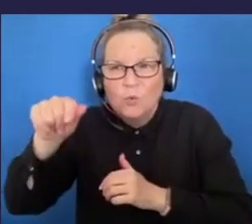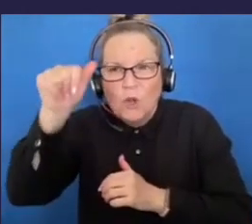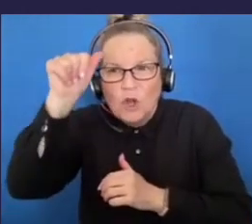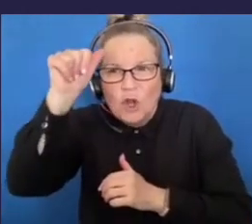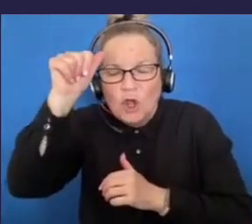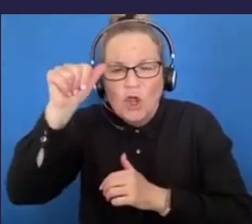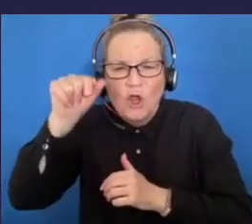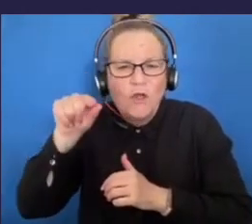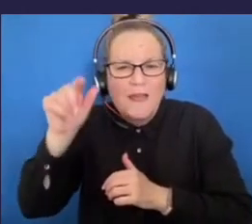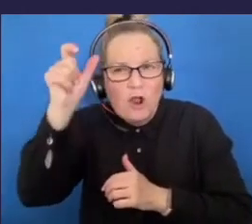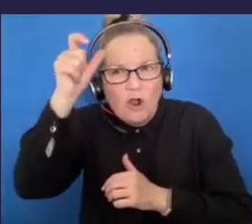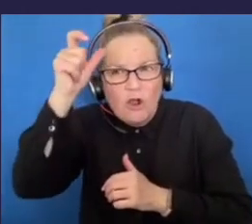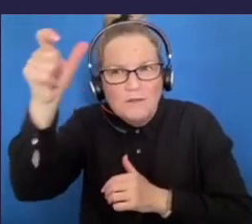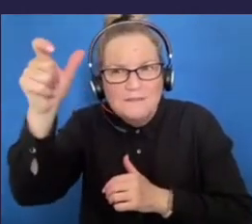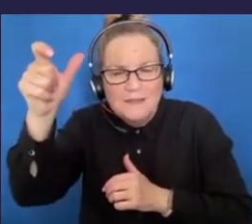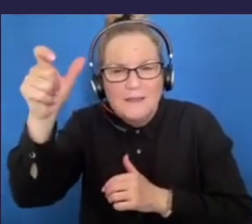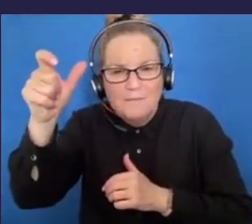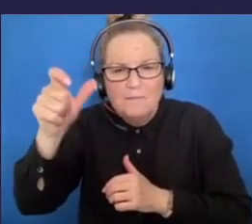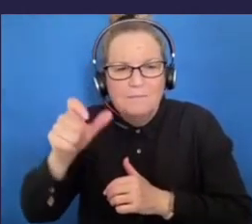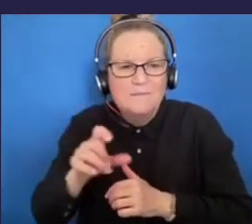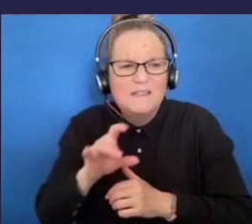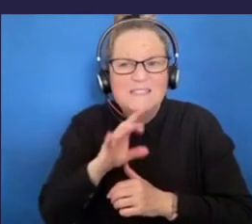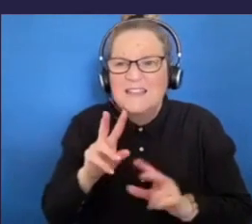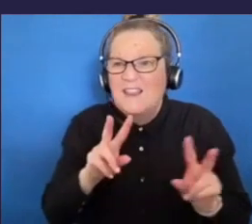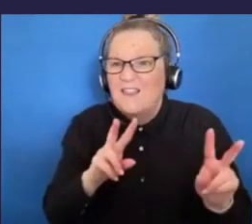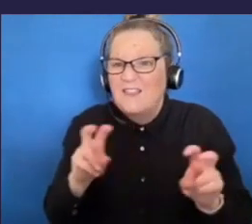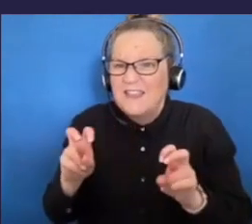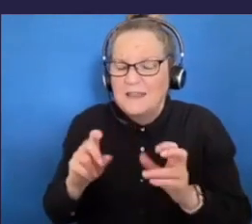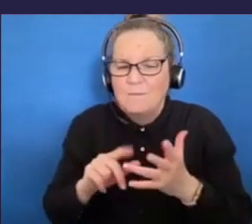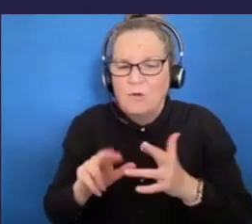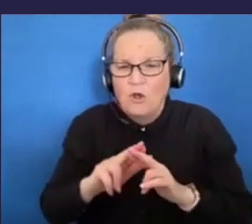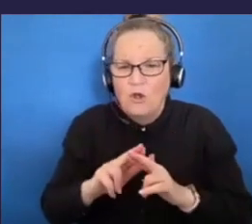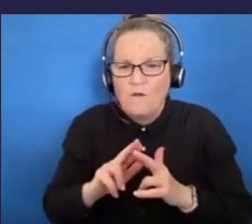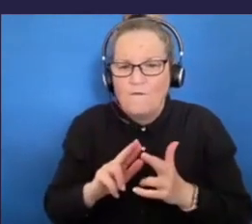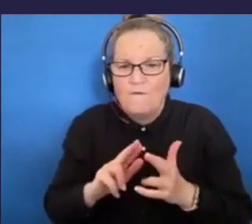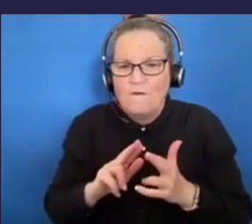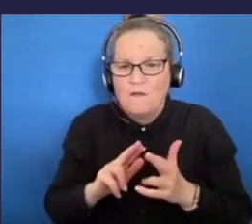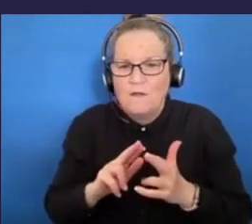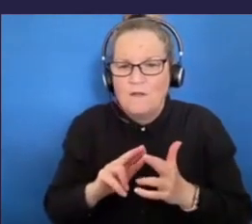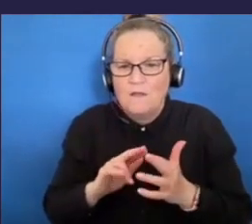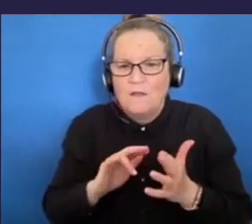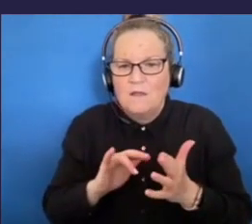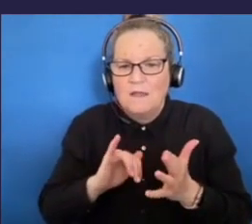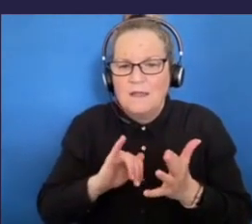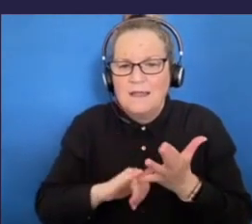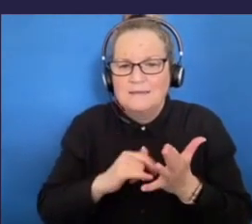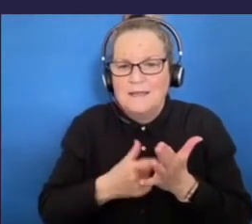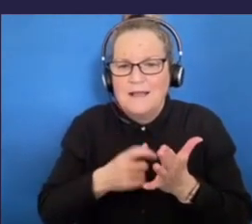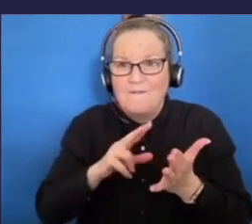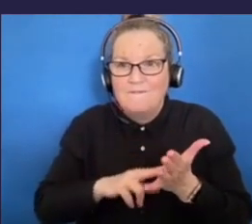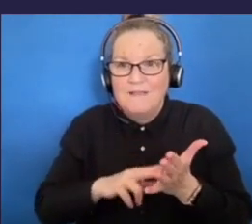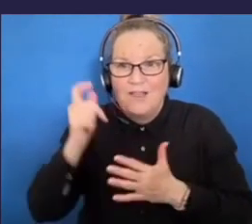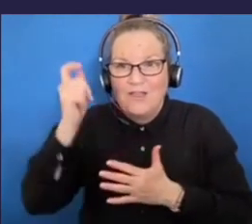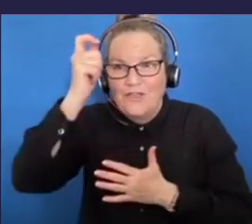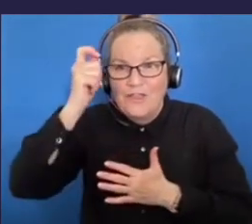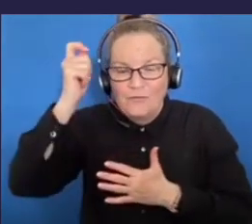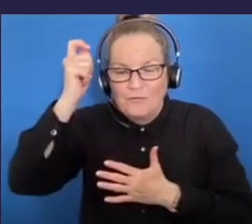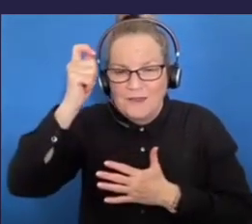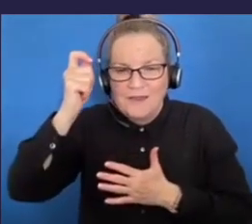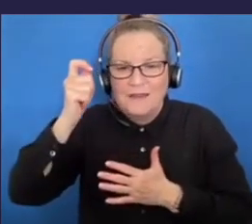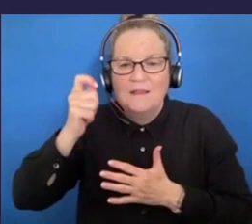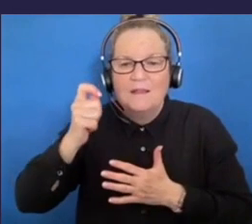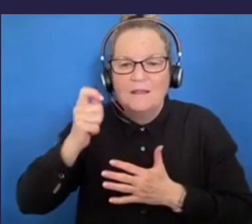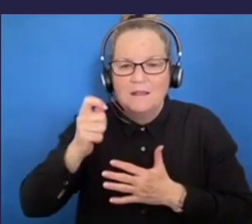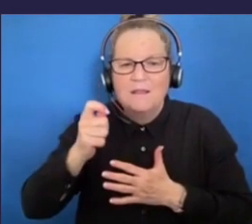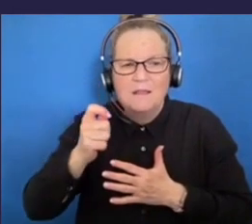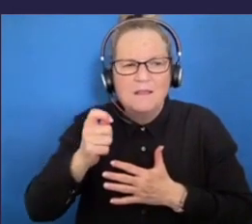this concept. It's one of the 10 themes of normalization of SRV theory that Wolf wrote about. And there